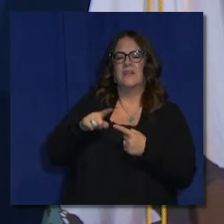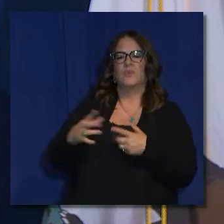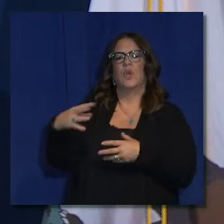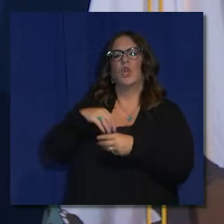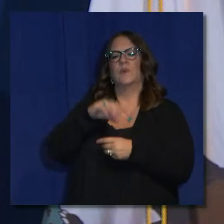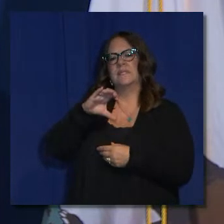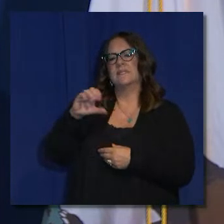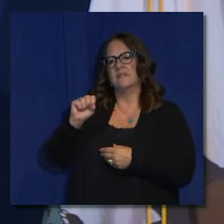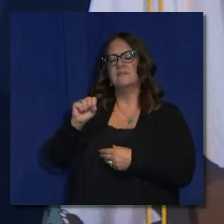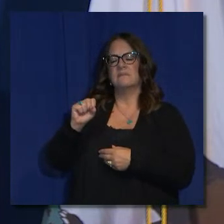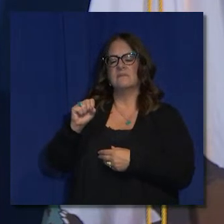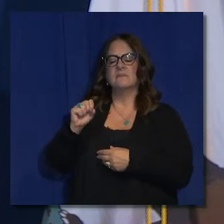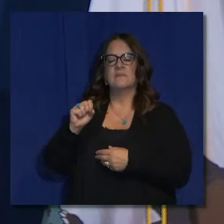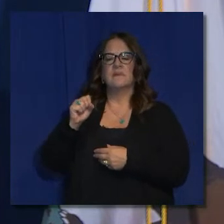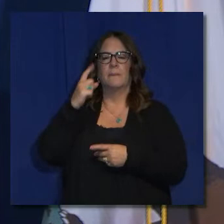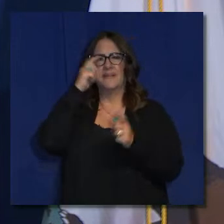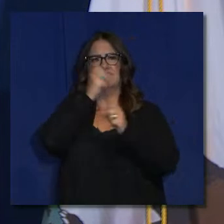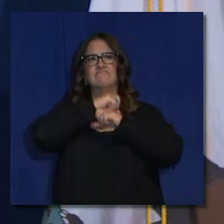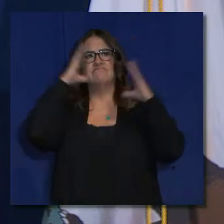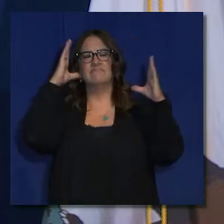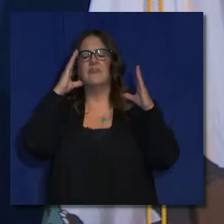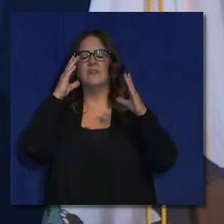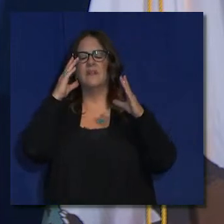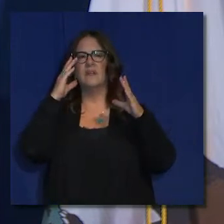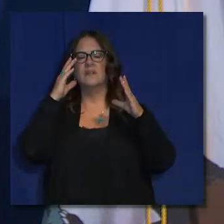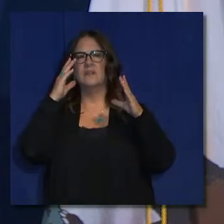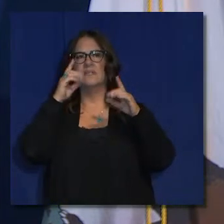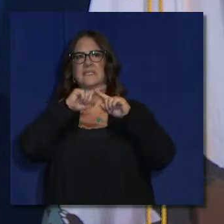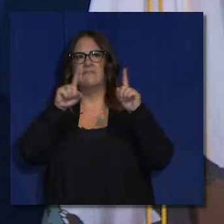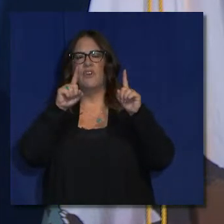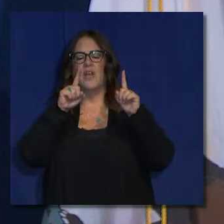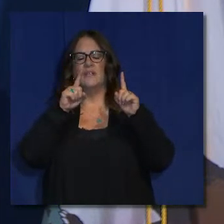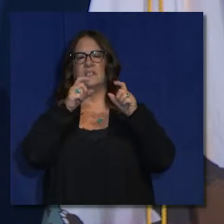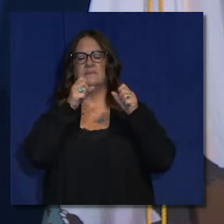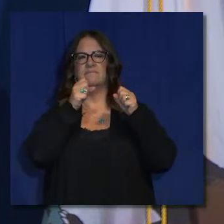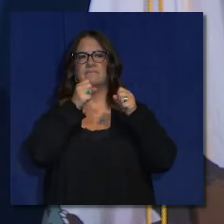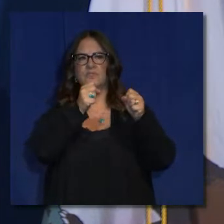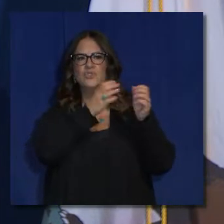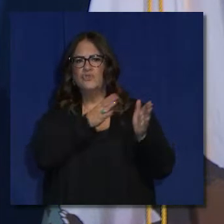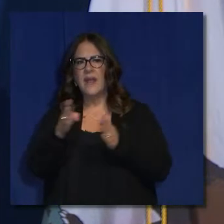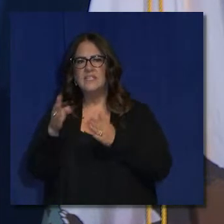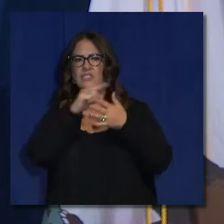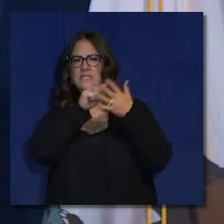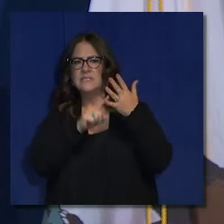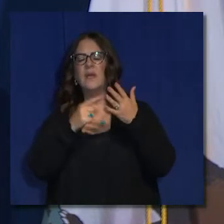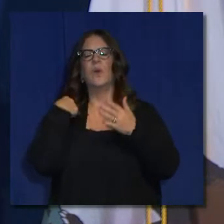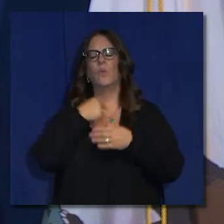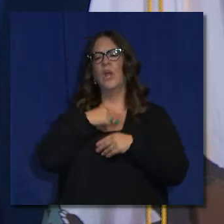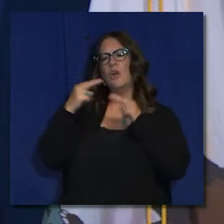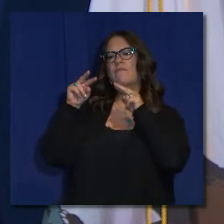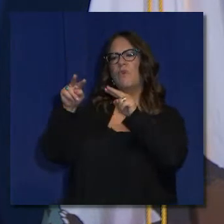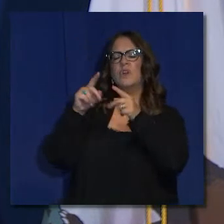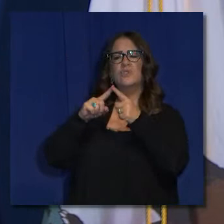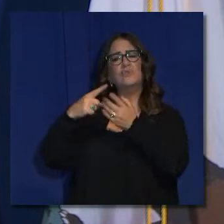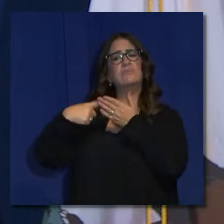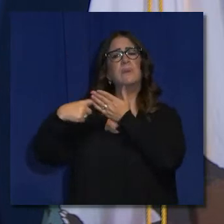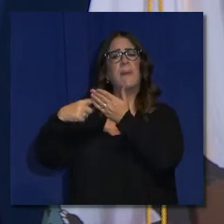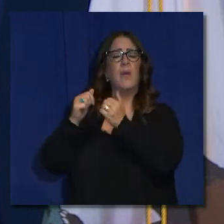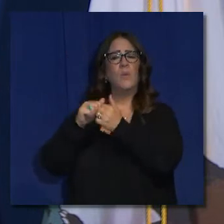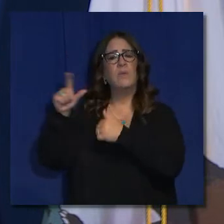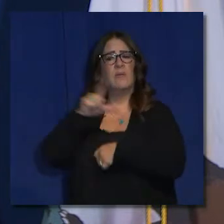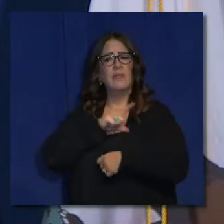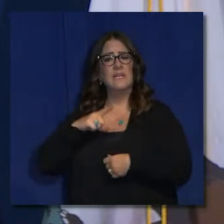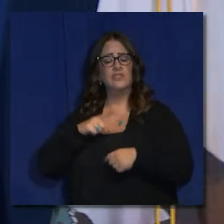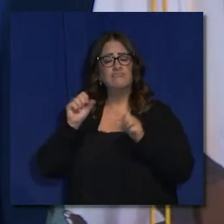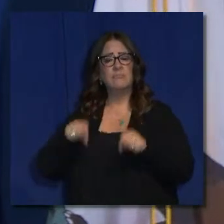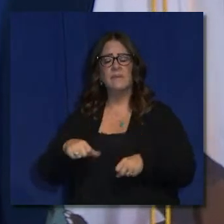it in the larger scoping strategies and considerations, and we look forward to that debate with the legislature. And also wanted to ask